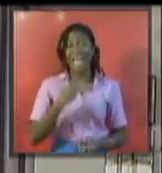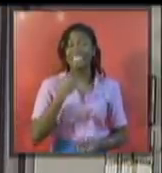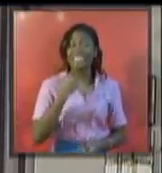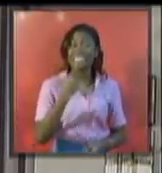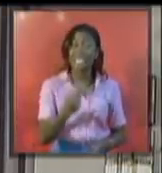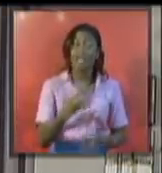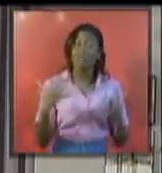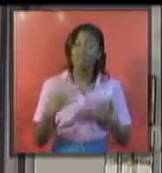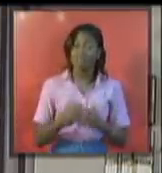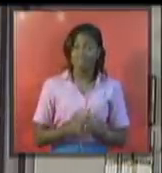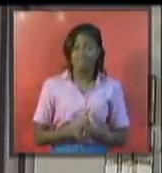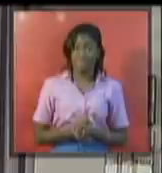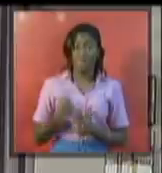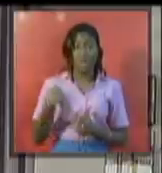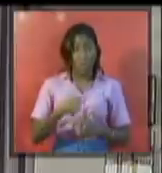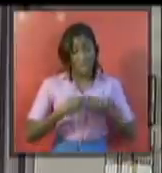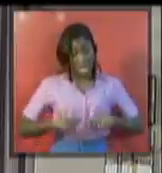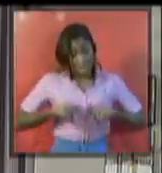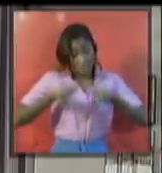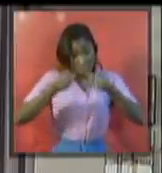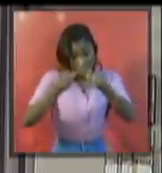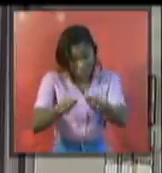the baton was passed to the public.